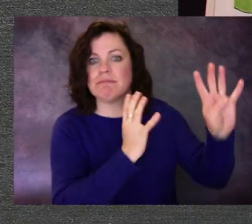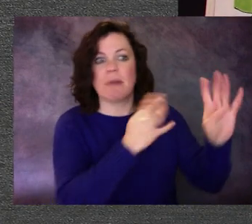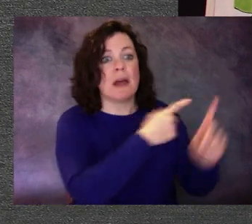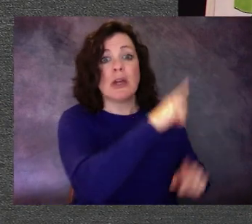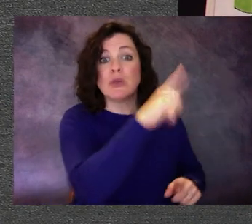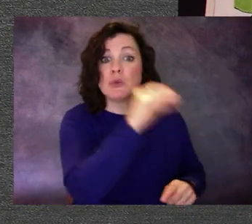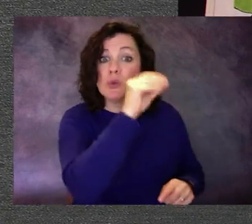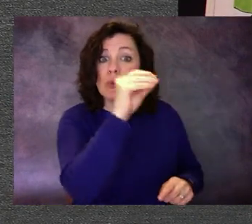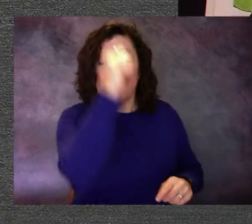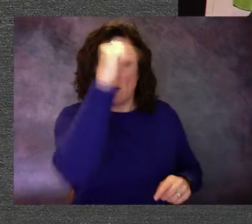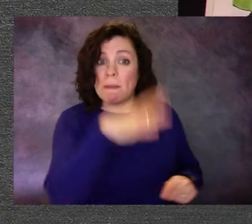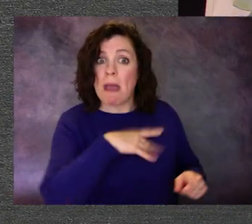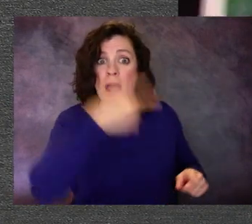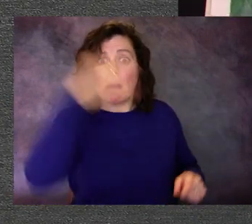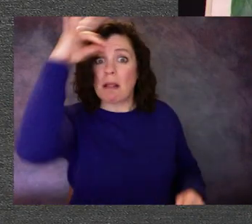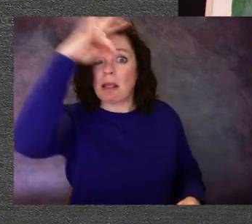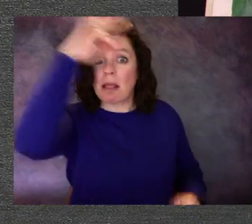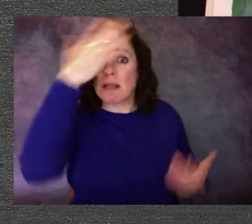idea.